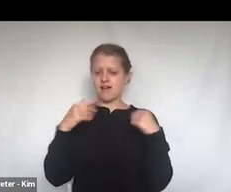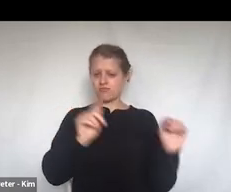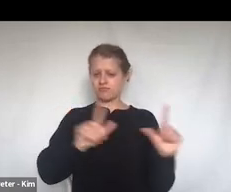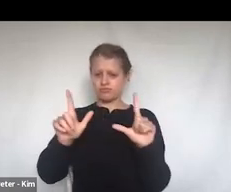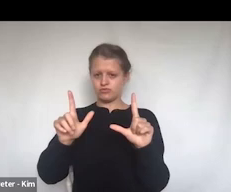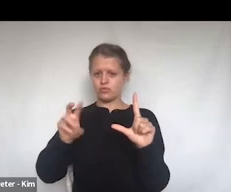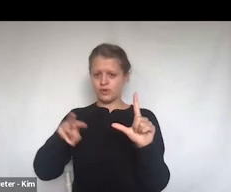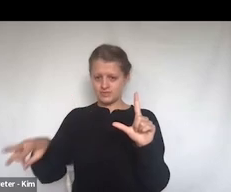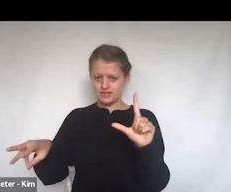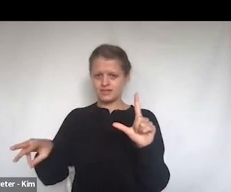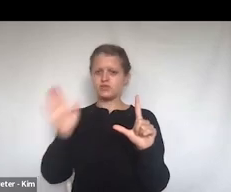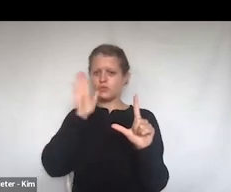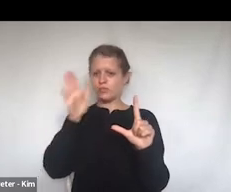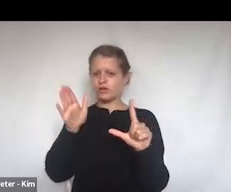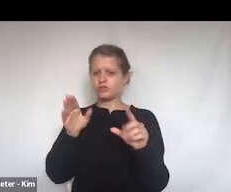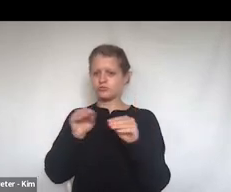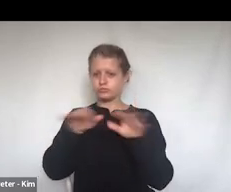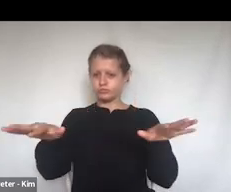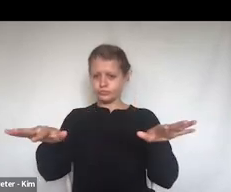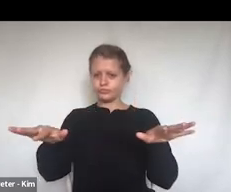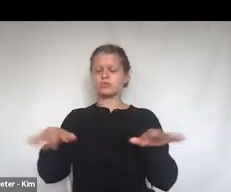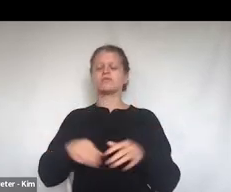who are joining the viewing parties.